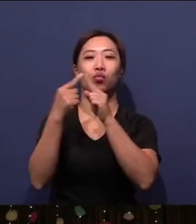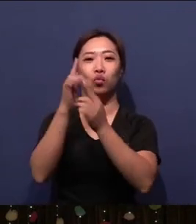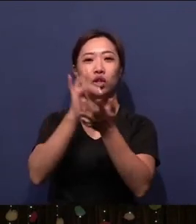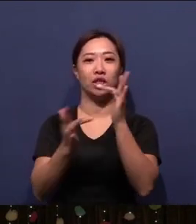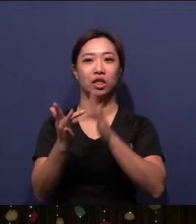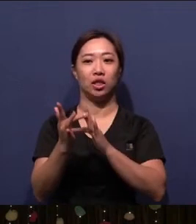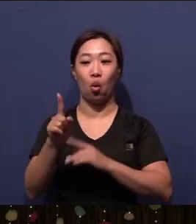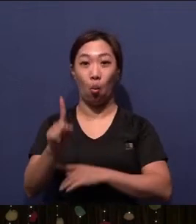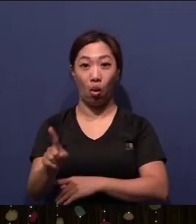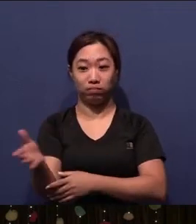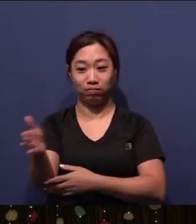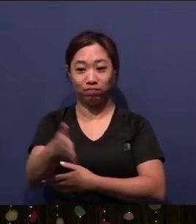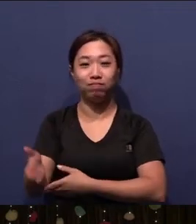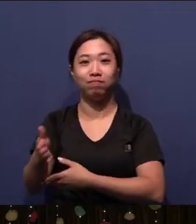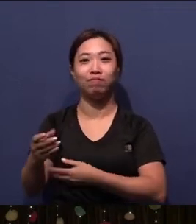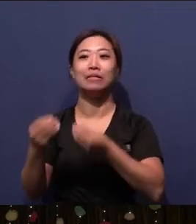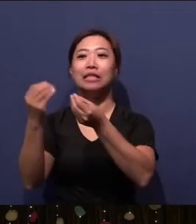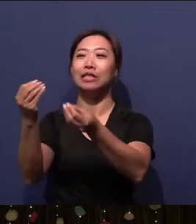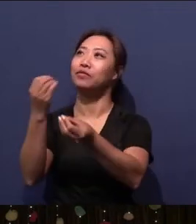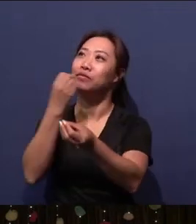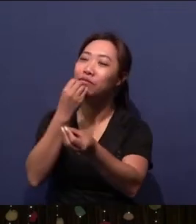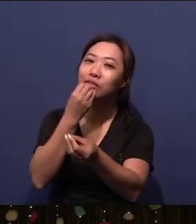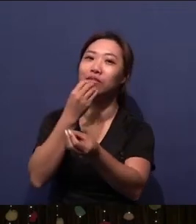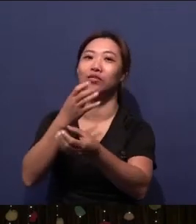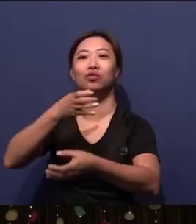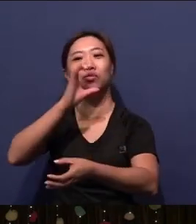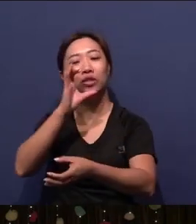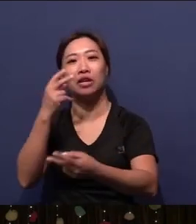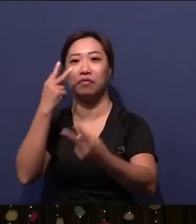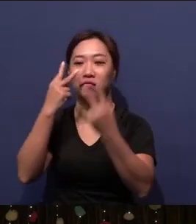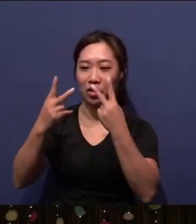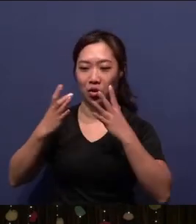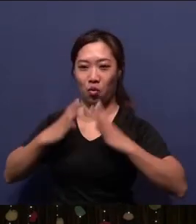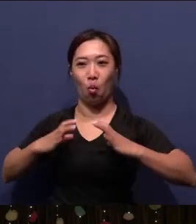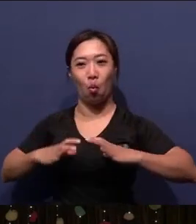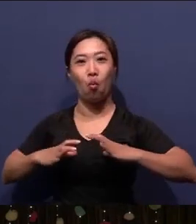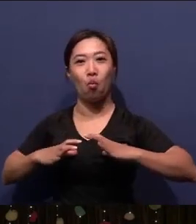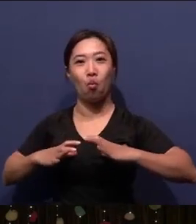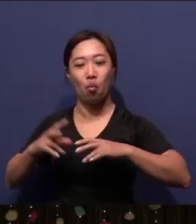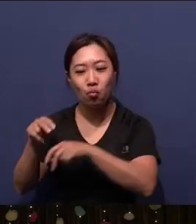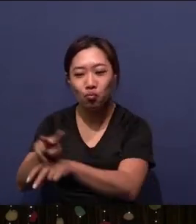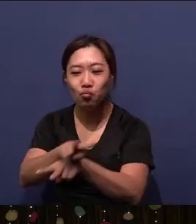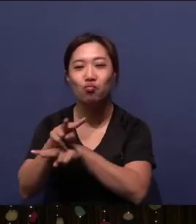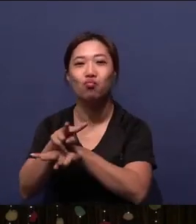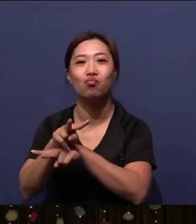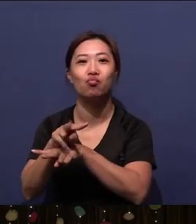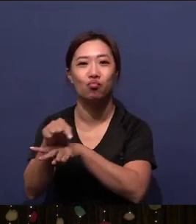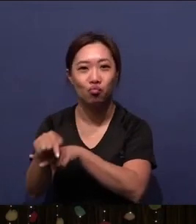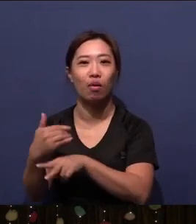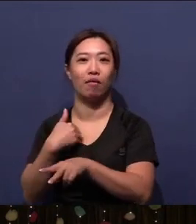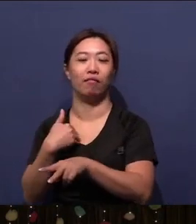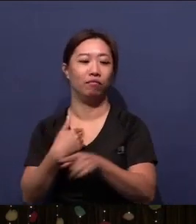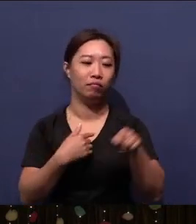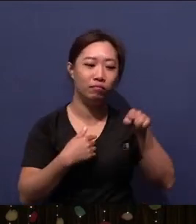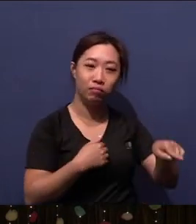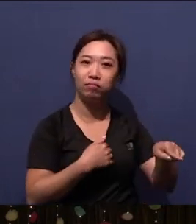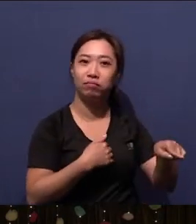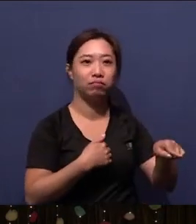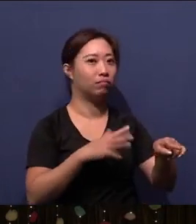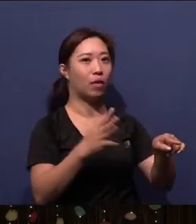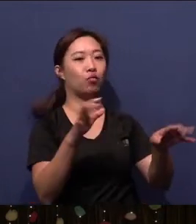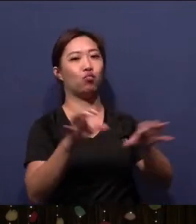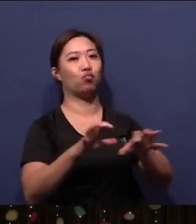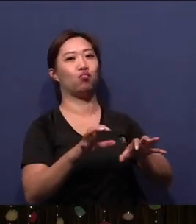group fed Jesus, gave him something to drink, visited him, clothed him, and took care of him. And the other group did not